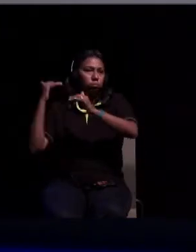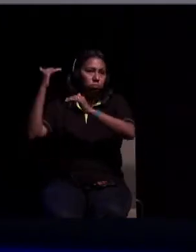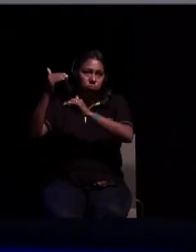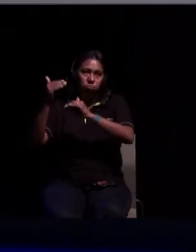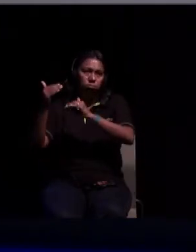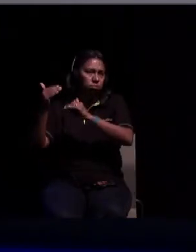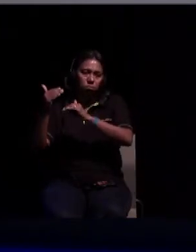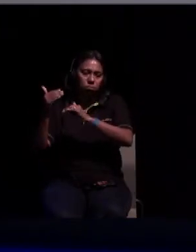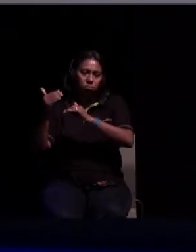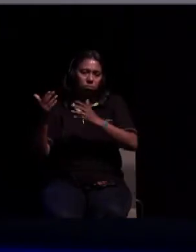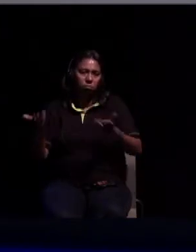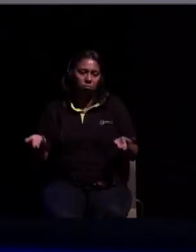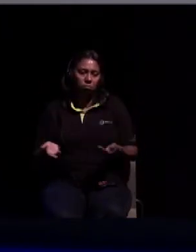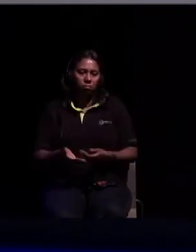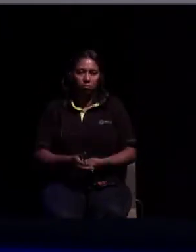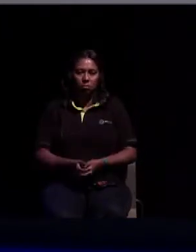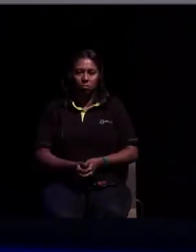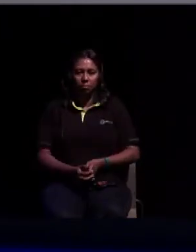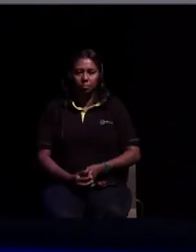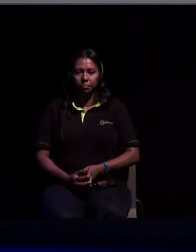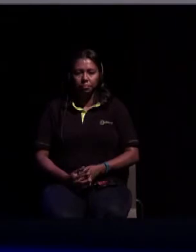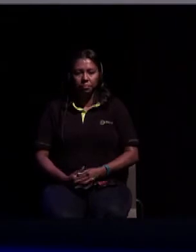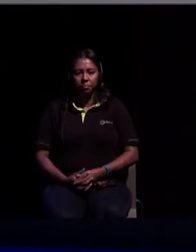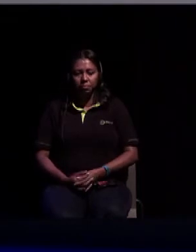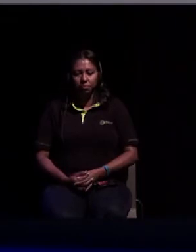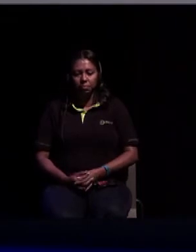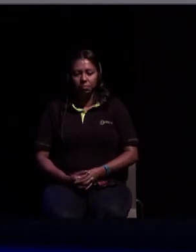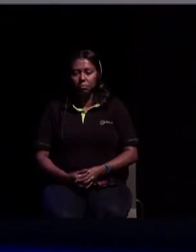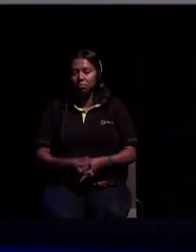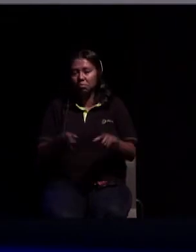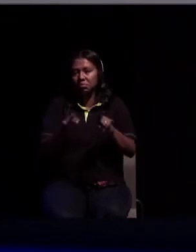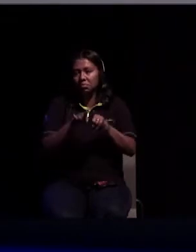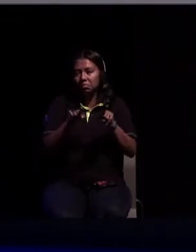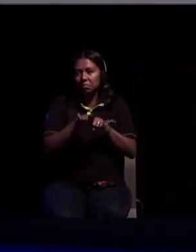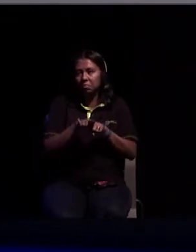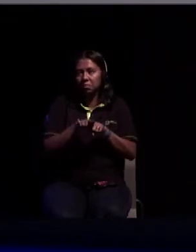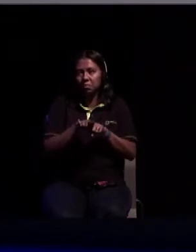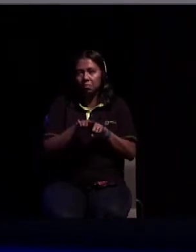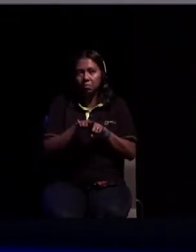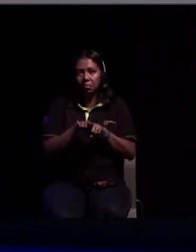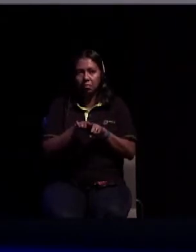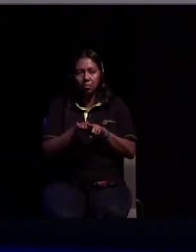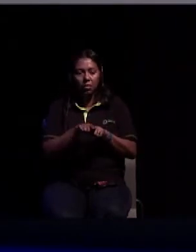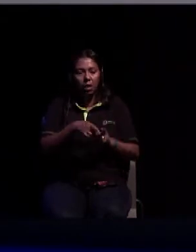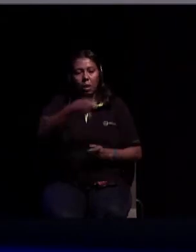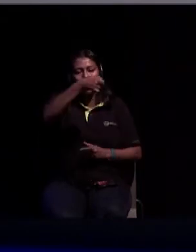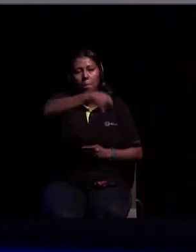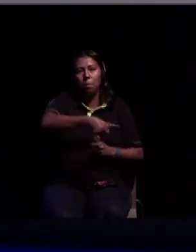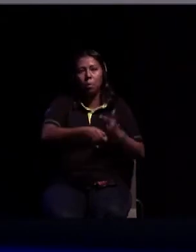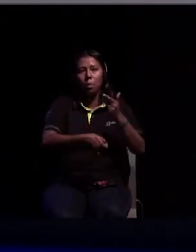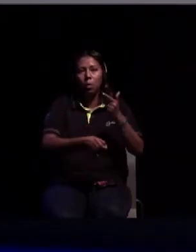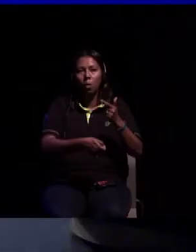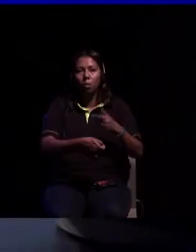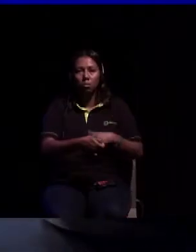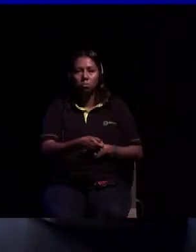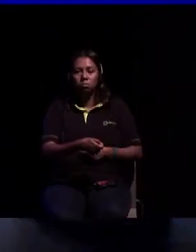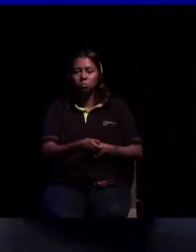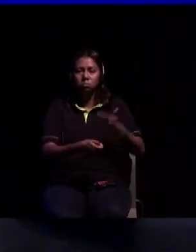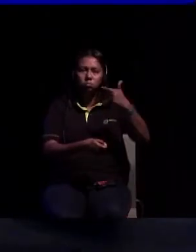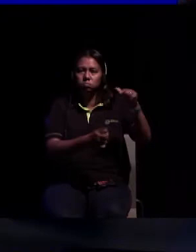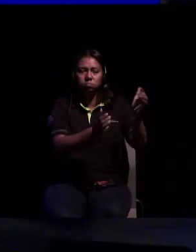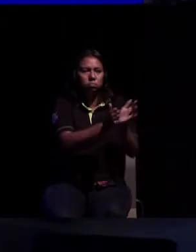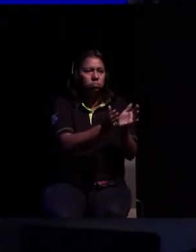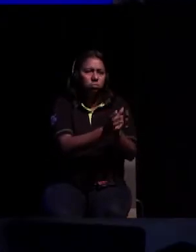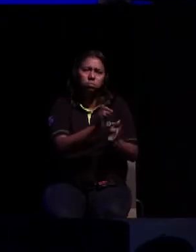traipsing the world and imposing themselves on communities. I see tourism as very much